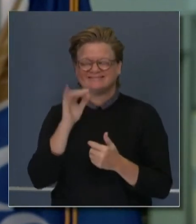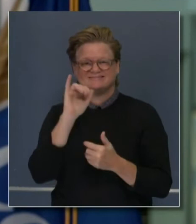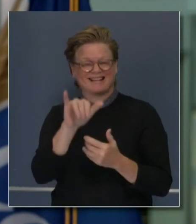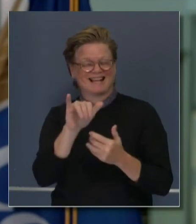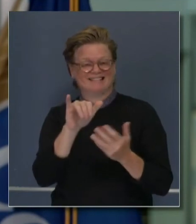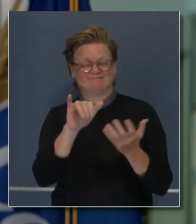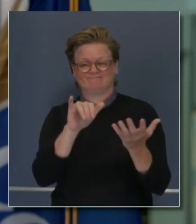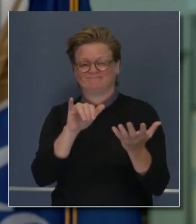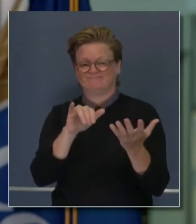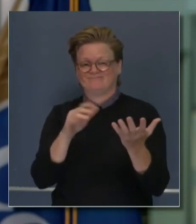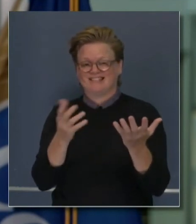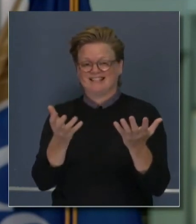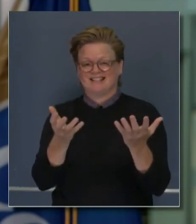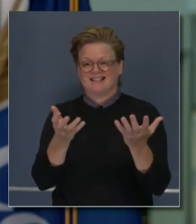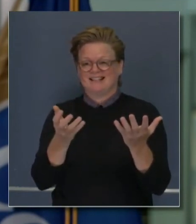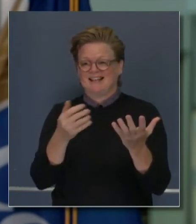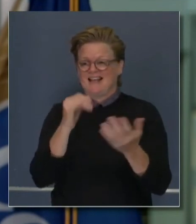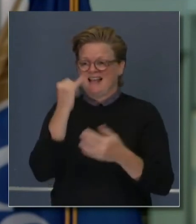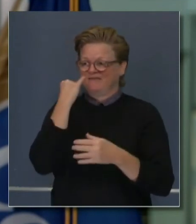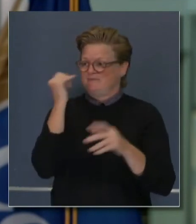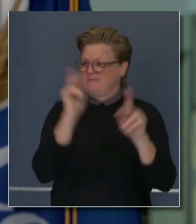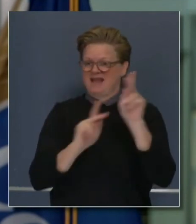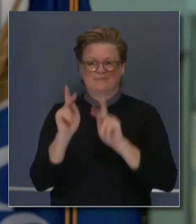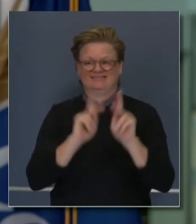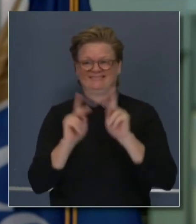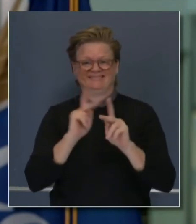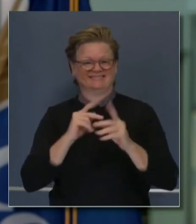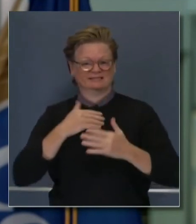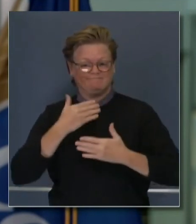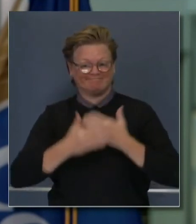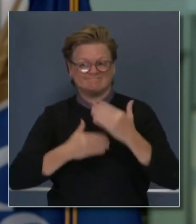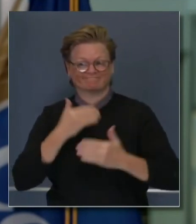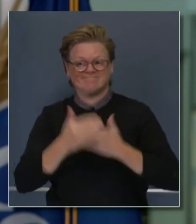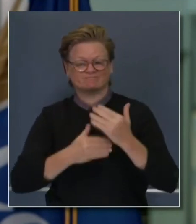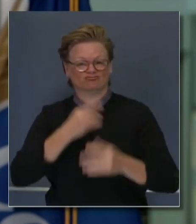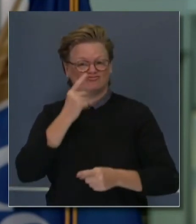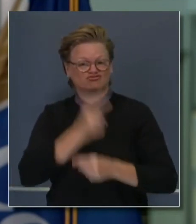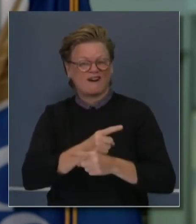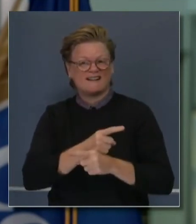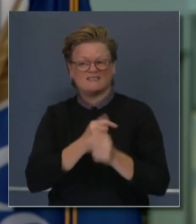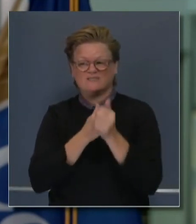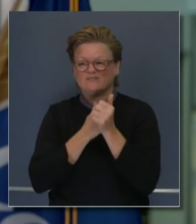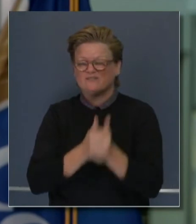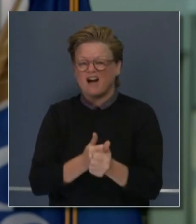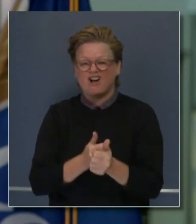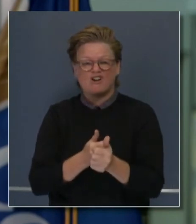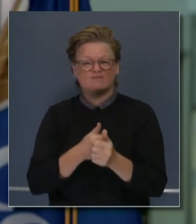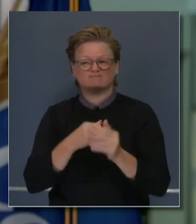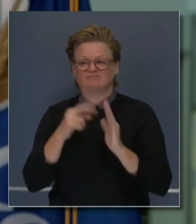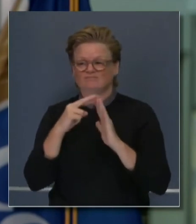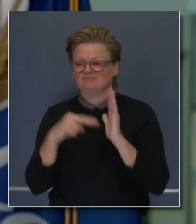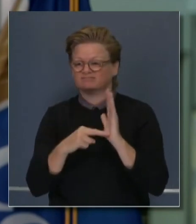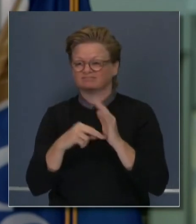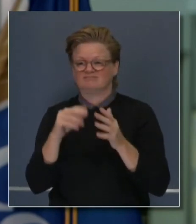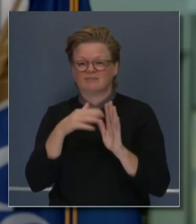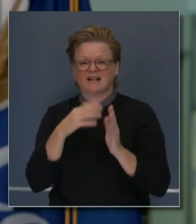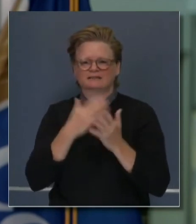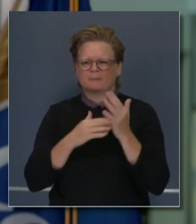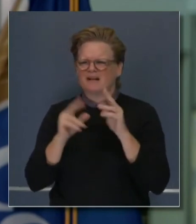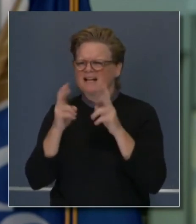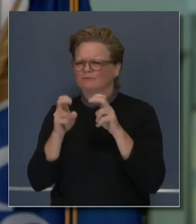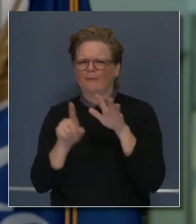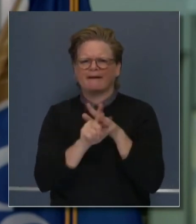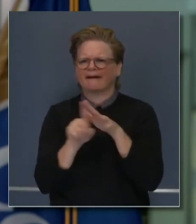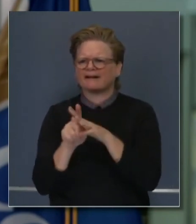moving in the right direction, and there's issues and challenges, and we're on the list, off the list, but this